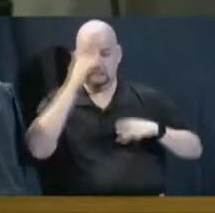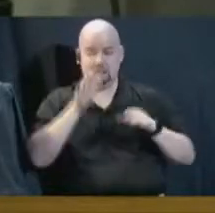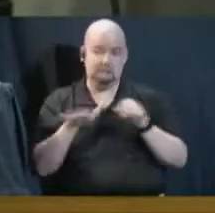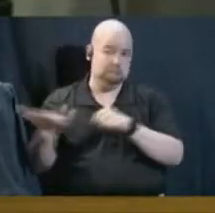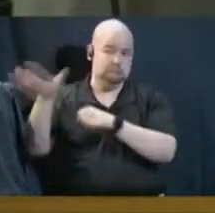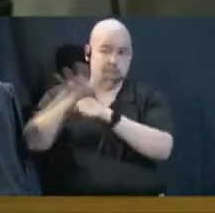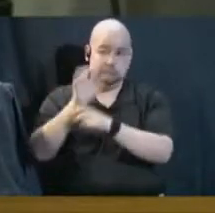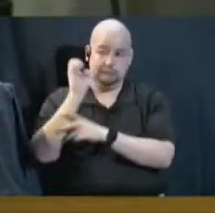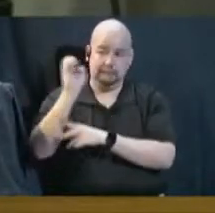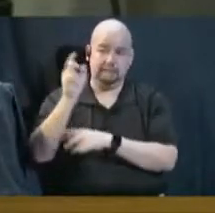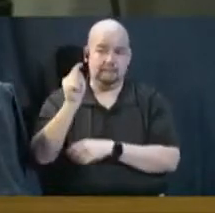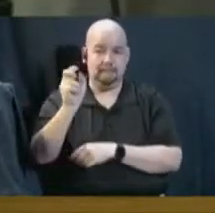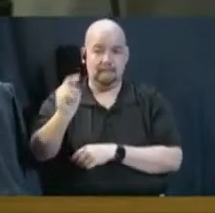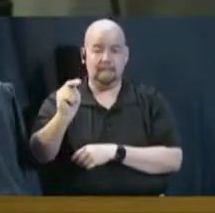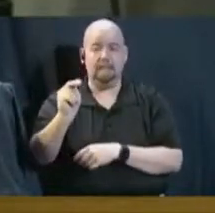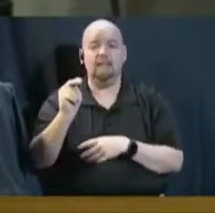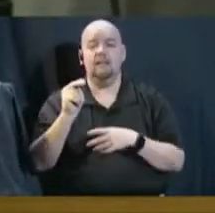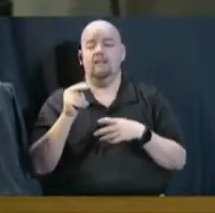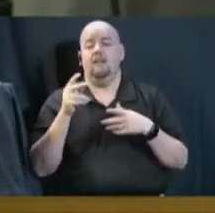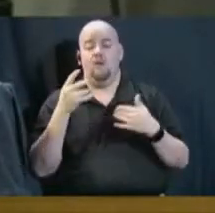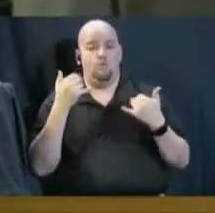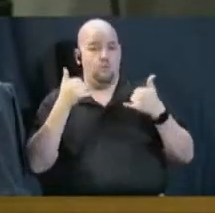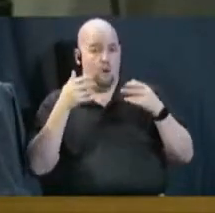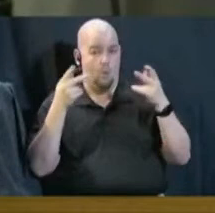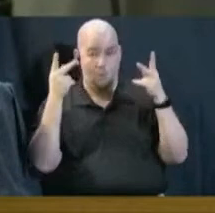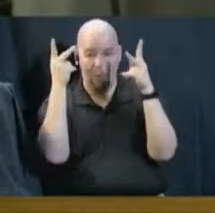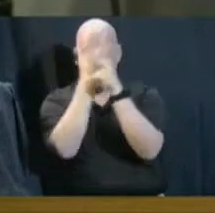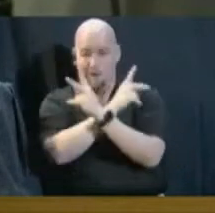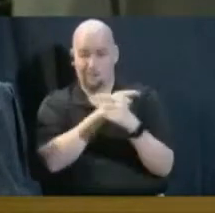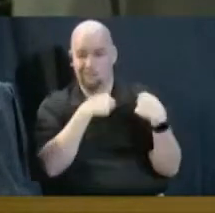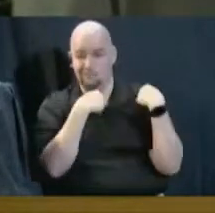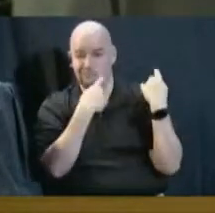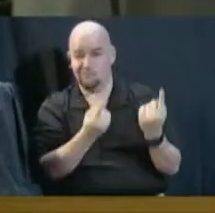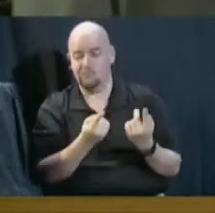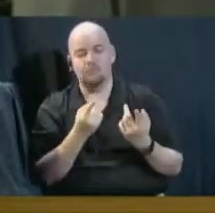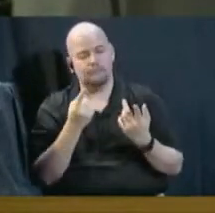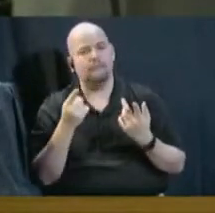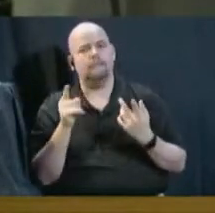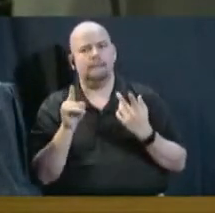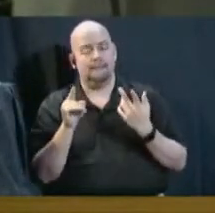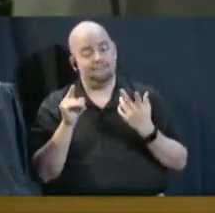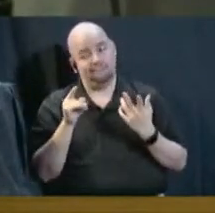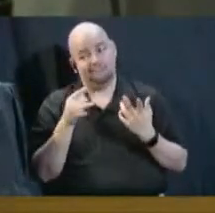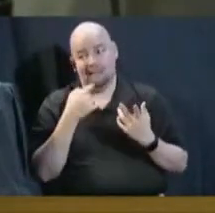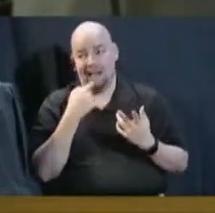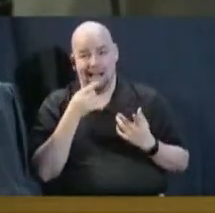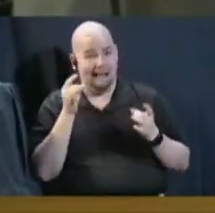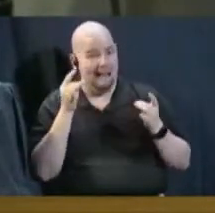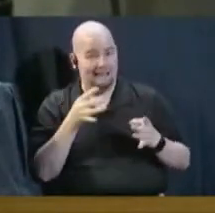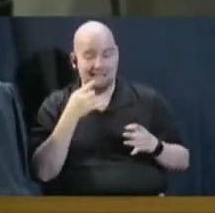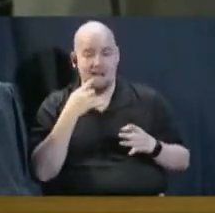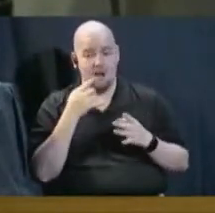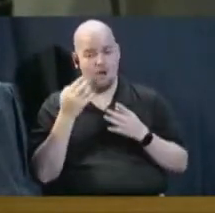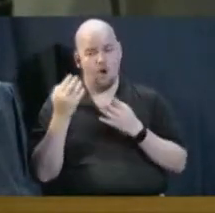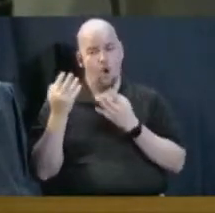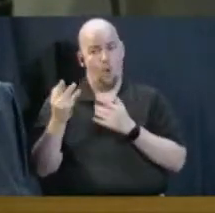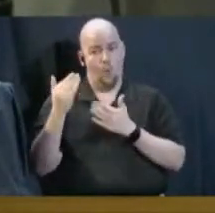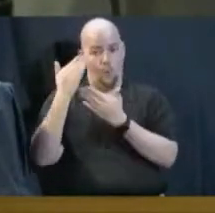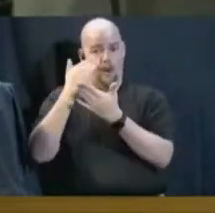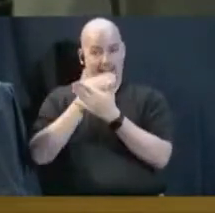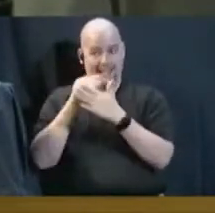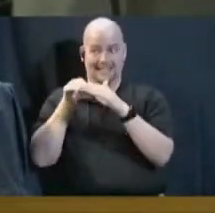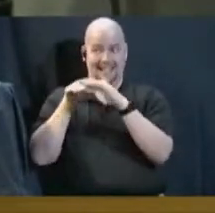Tennessee. And during the worst of this, we have found that there was actually, I hate to say it, a waiting list to get into the